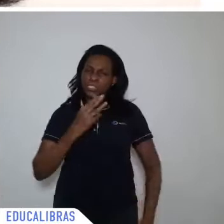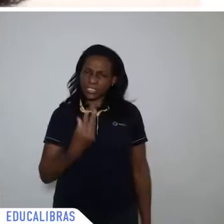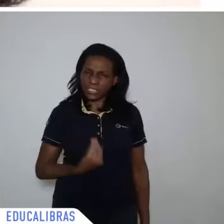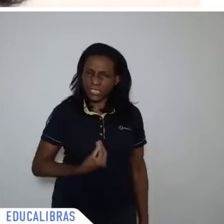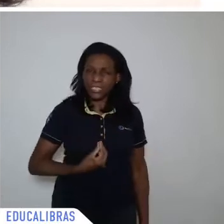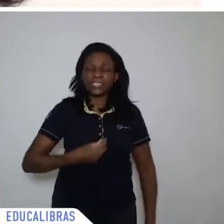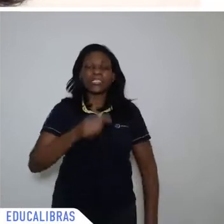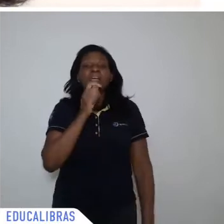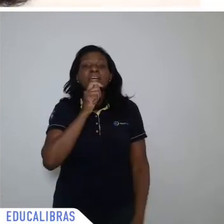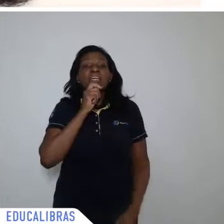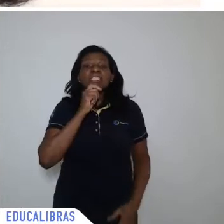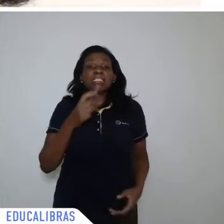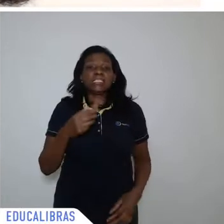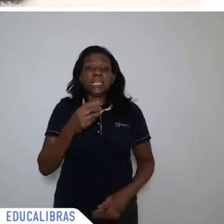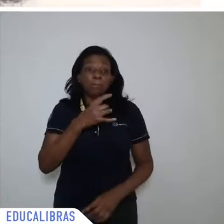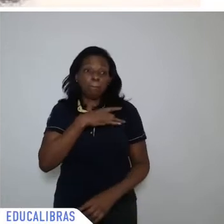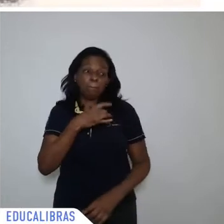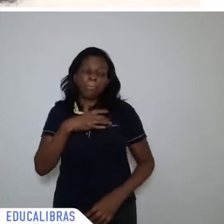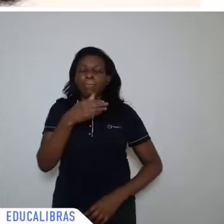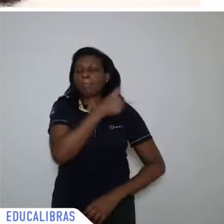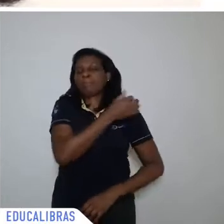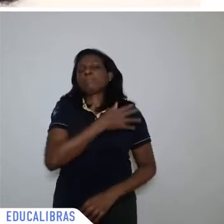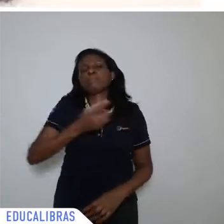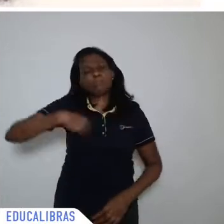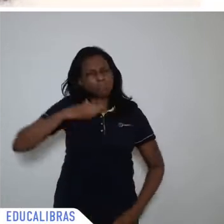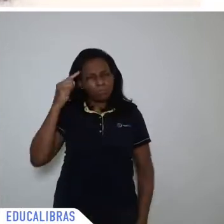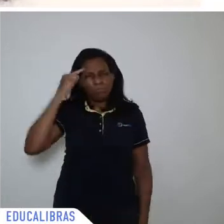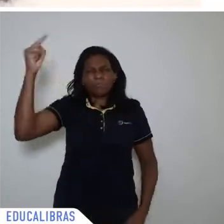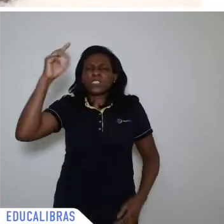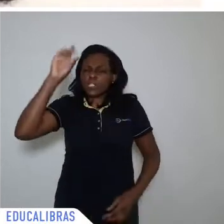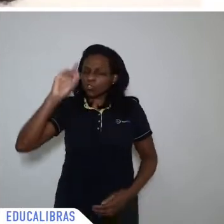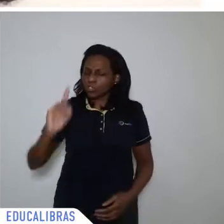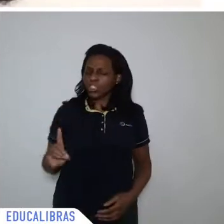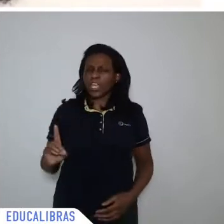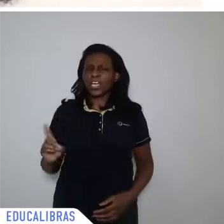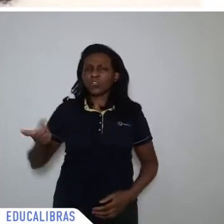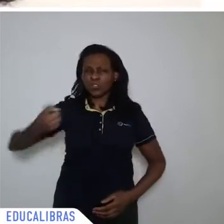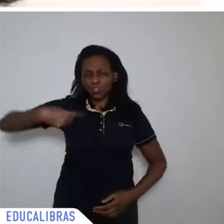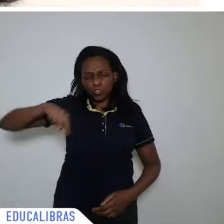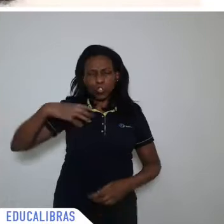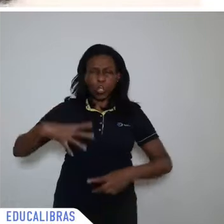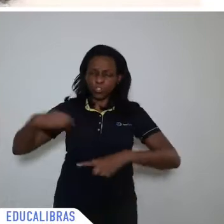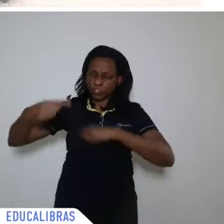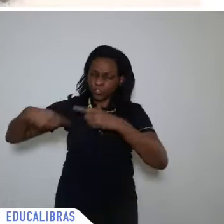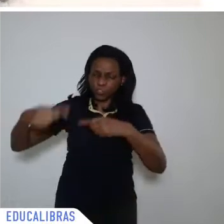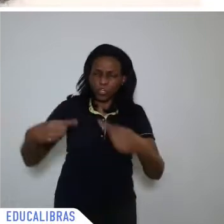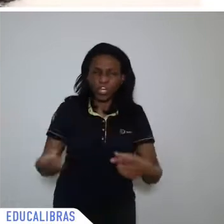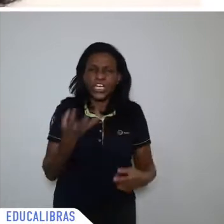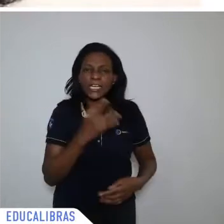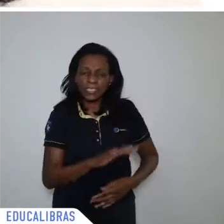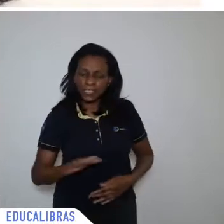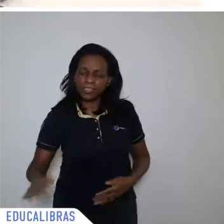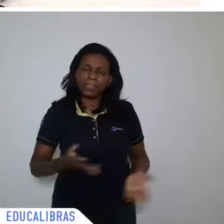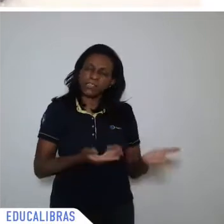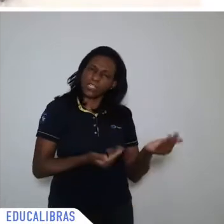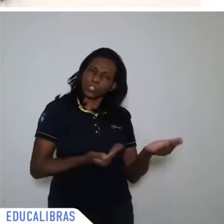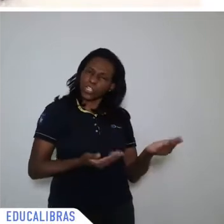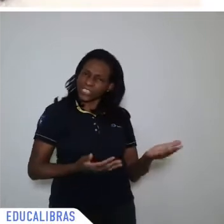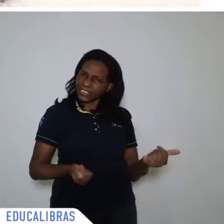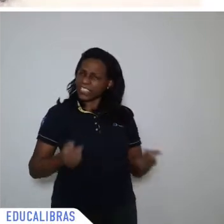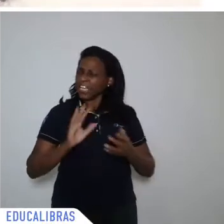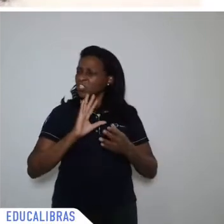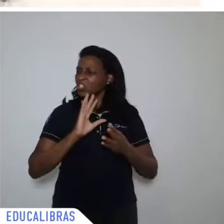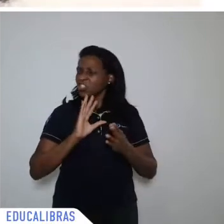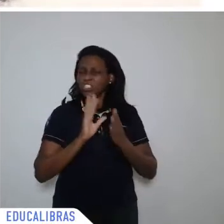sexual reproductive life without considering myths and